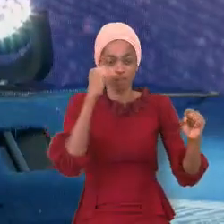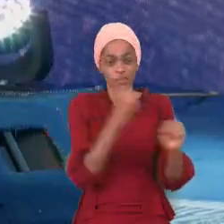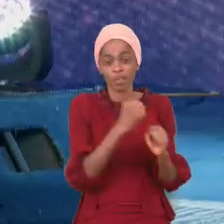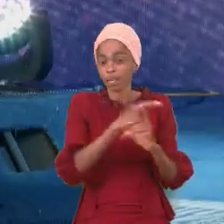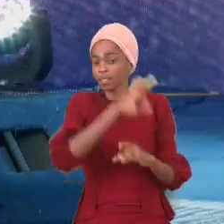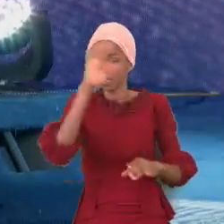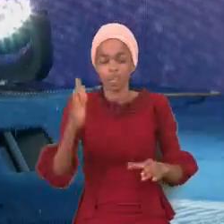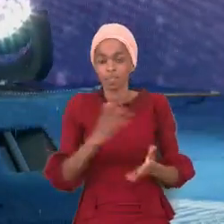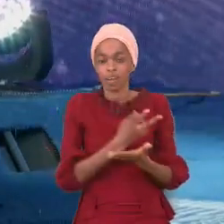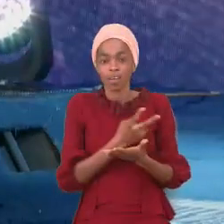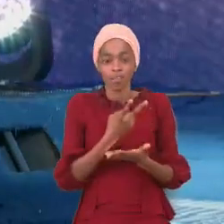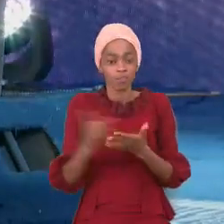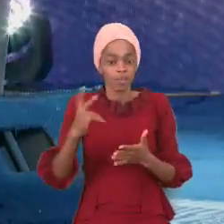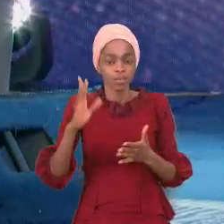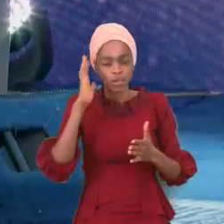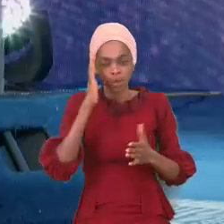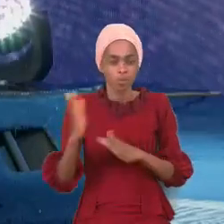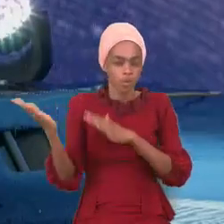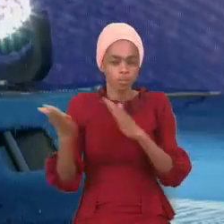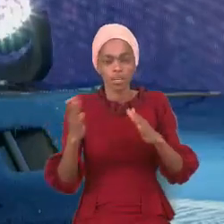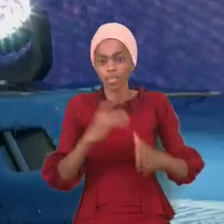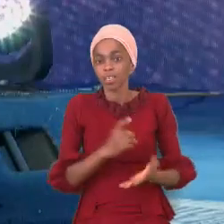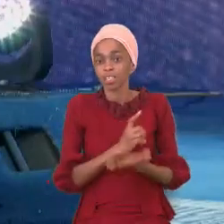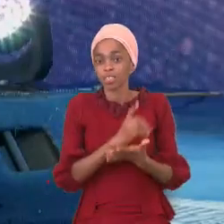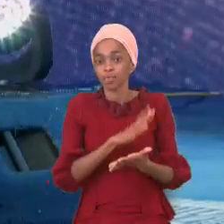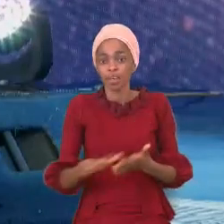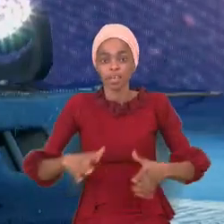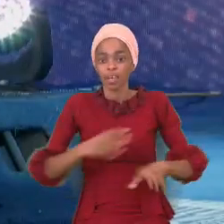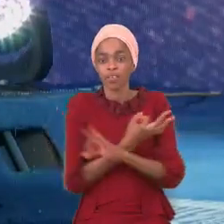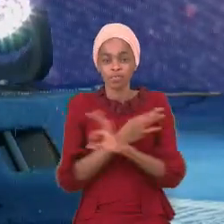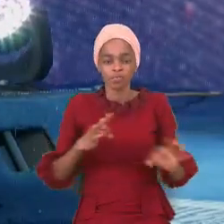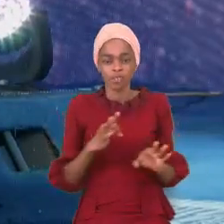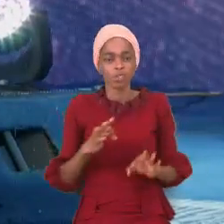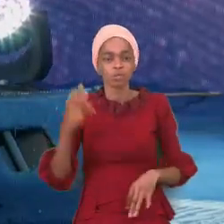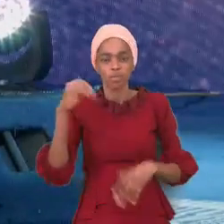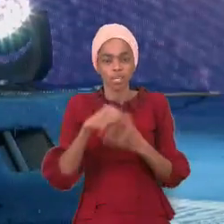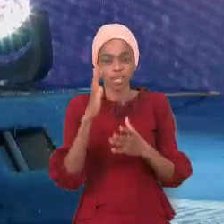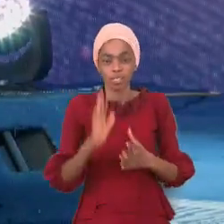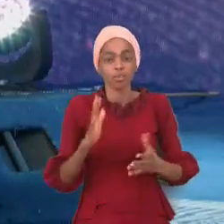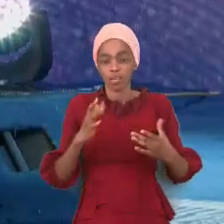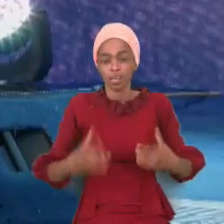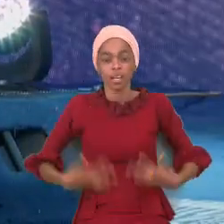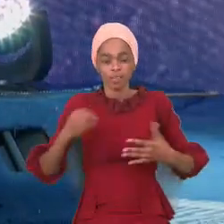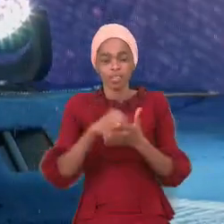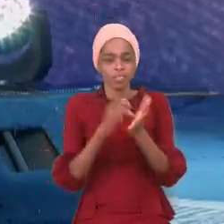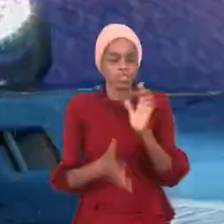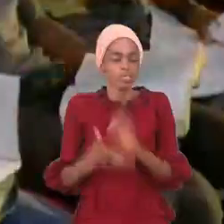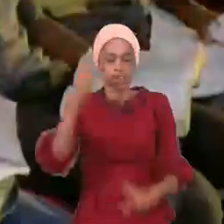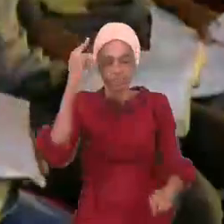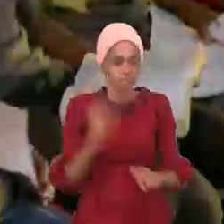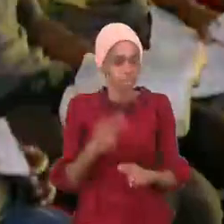will bring supernatural freedom in your life, even tonight, in